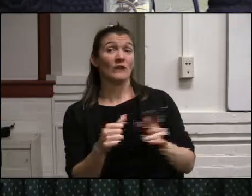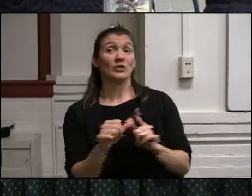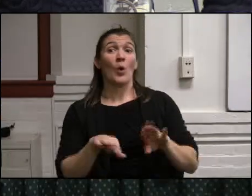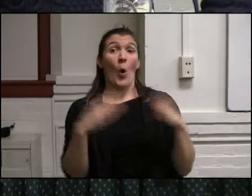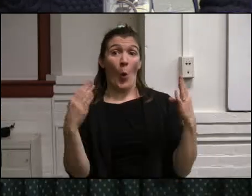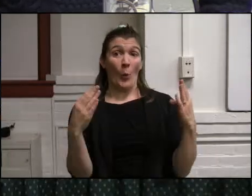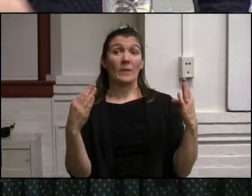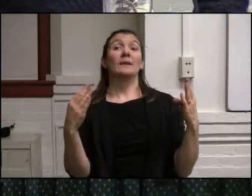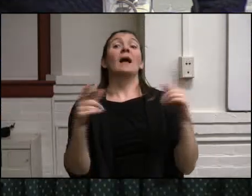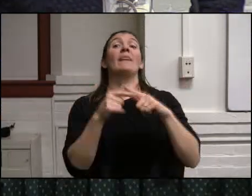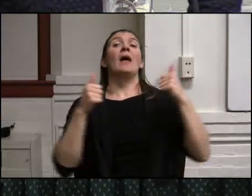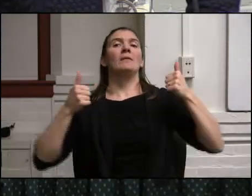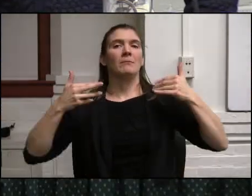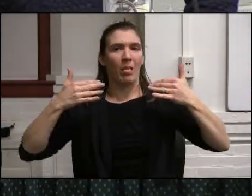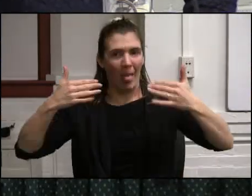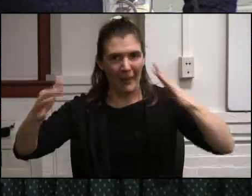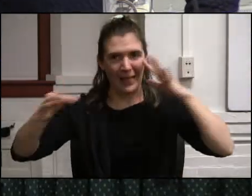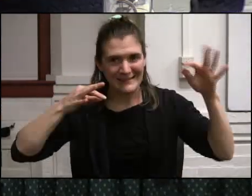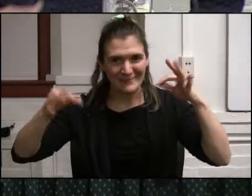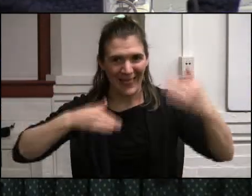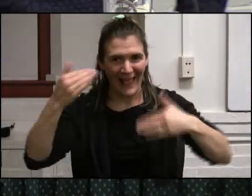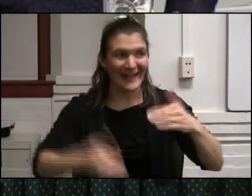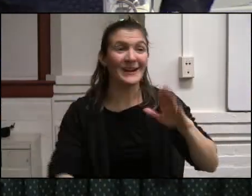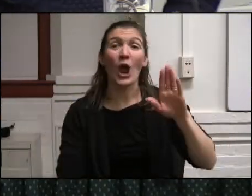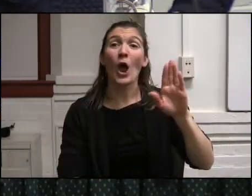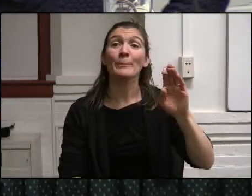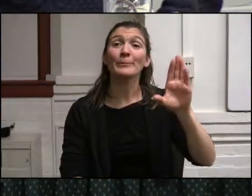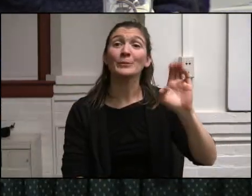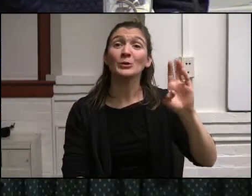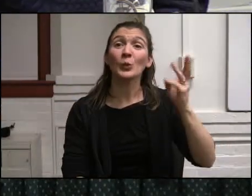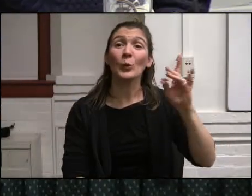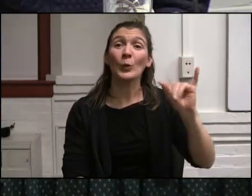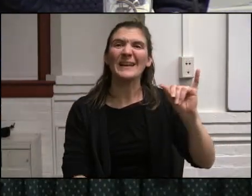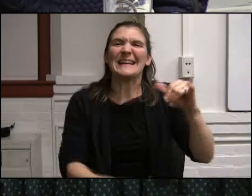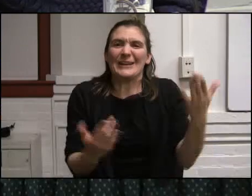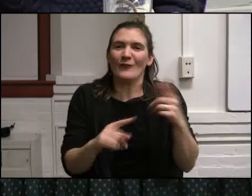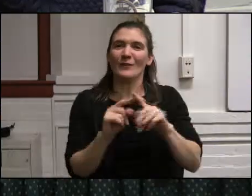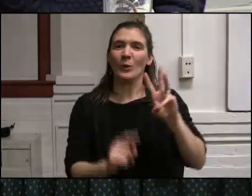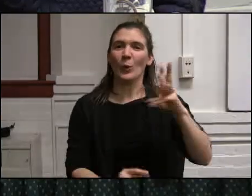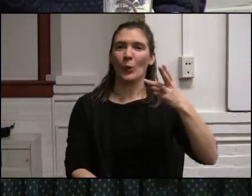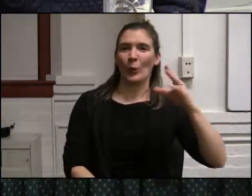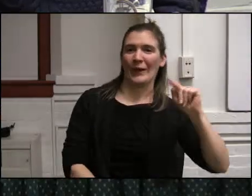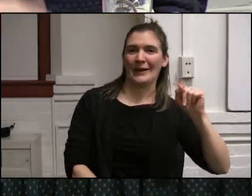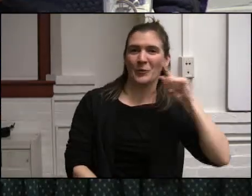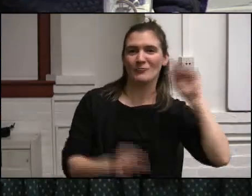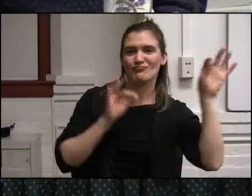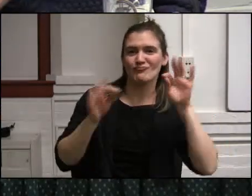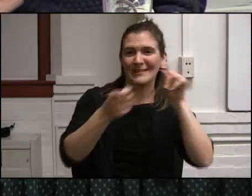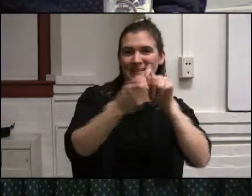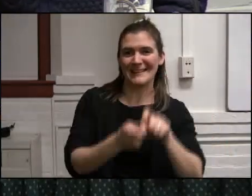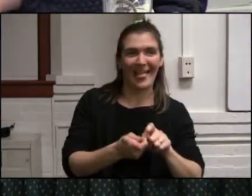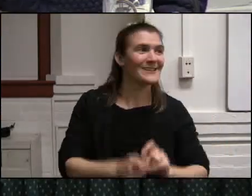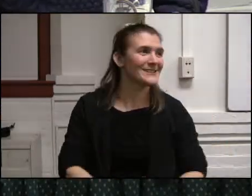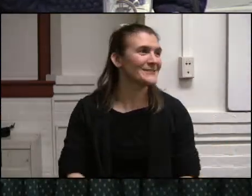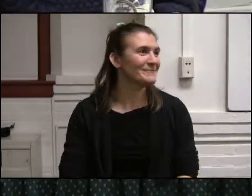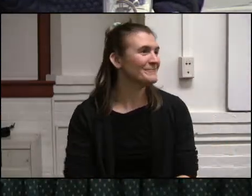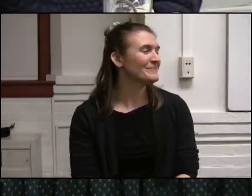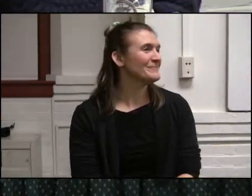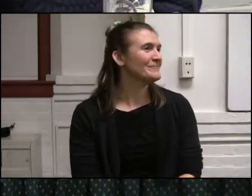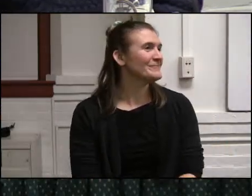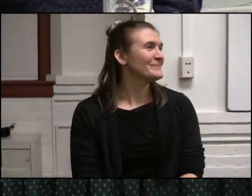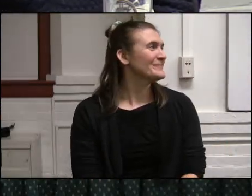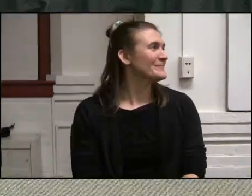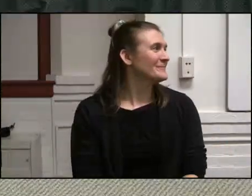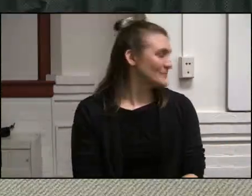will explain what we're doing here. And Bruce Whitney is here from the Windham-Windsor Housing Trust to speak to some of the details. Would you please